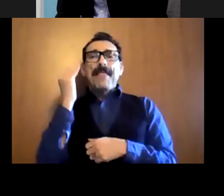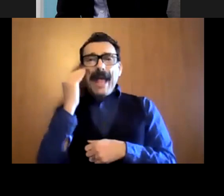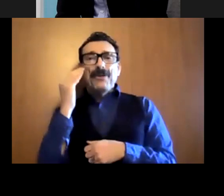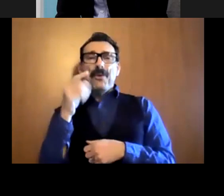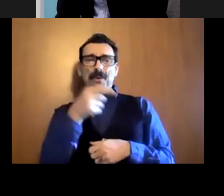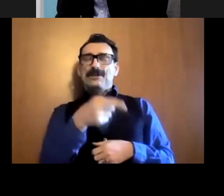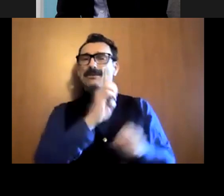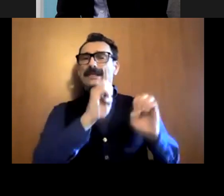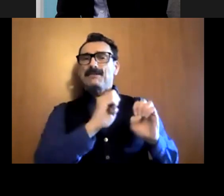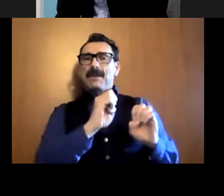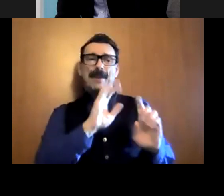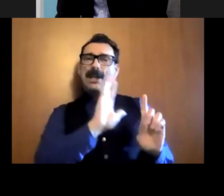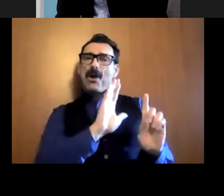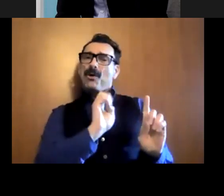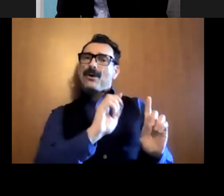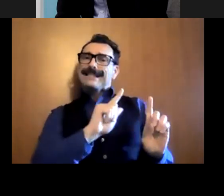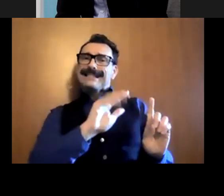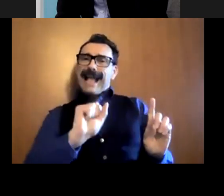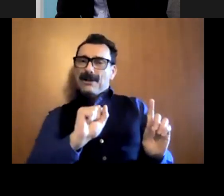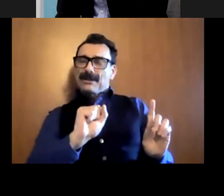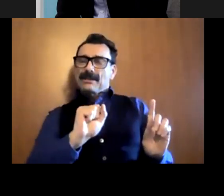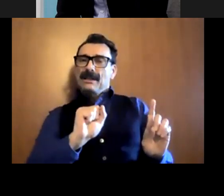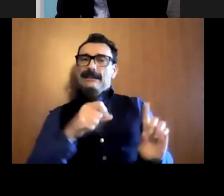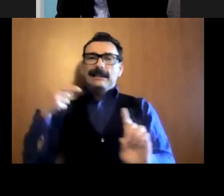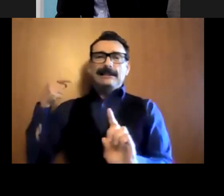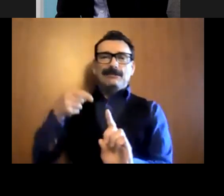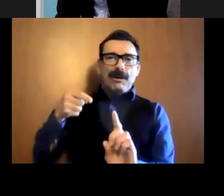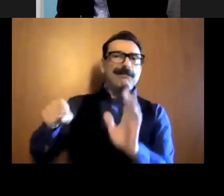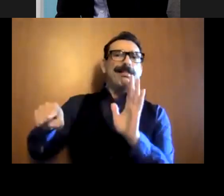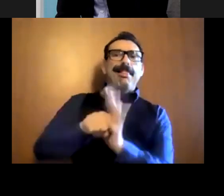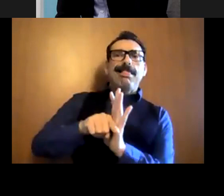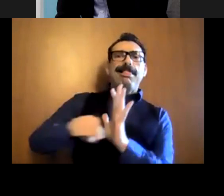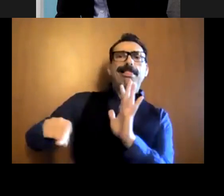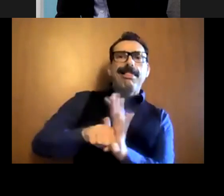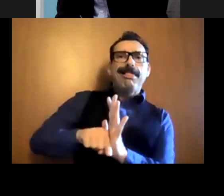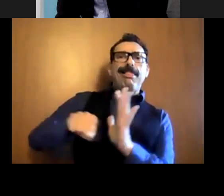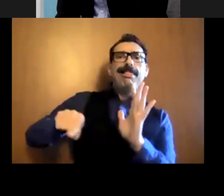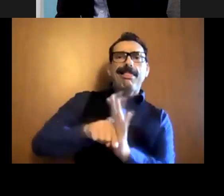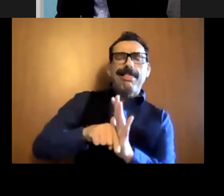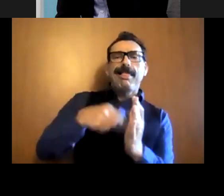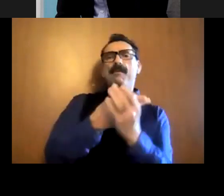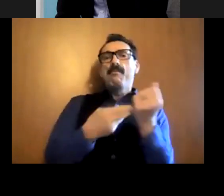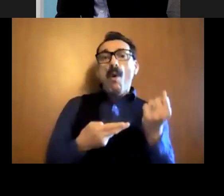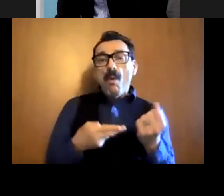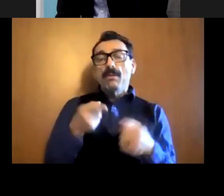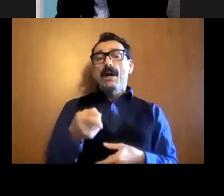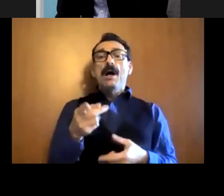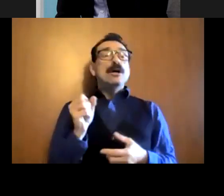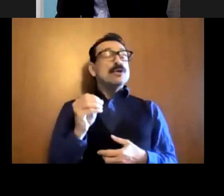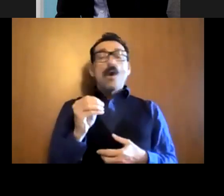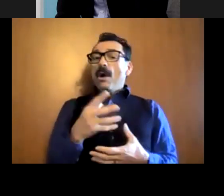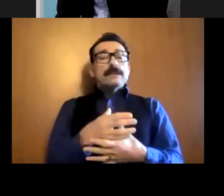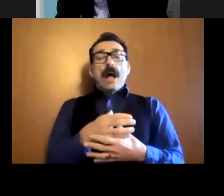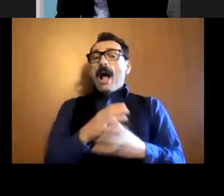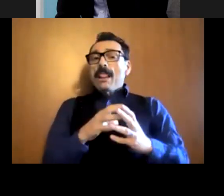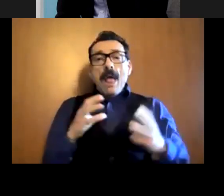and so forth. You know, it's a lot about the trust that people of color have. And so, yes,